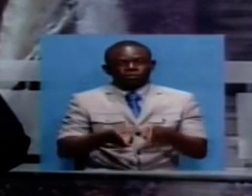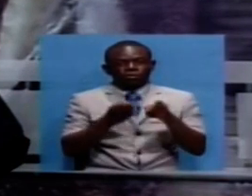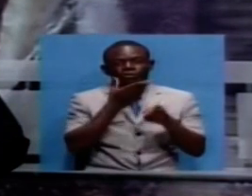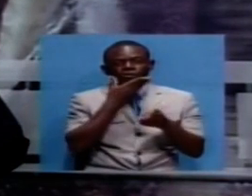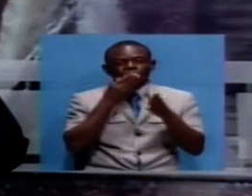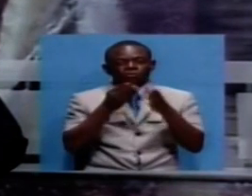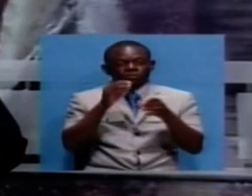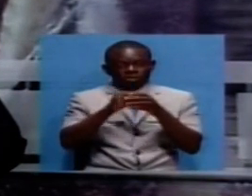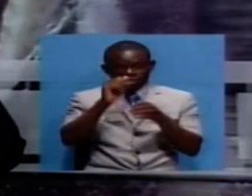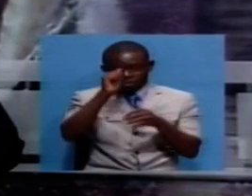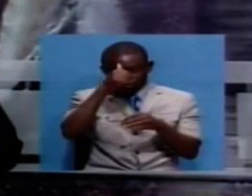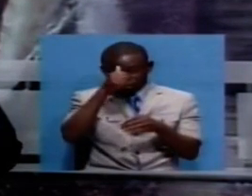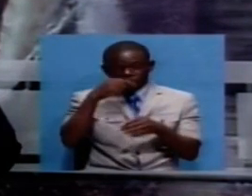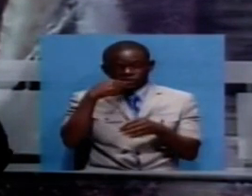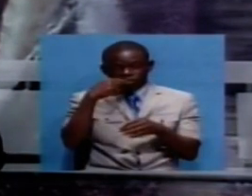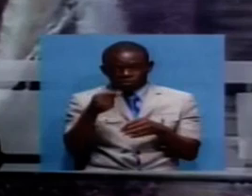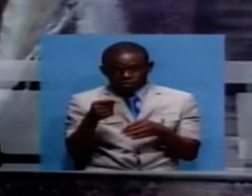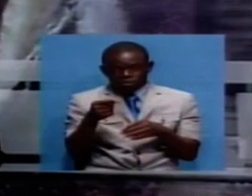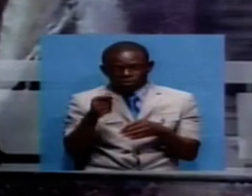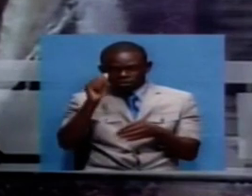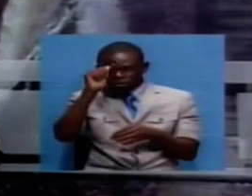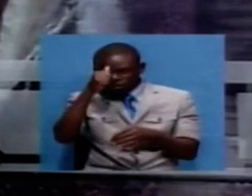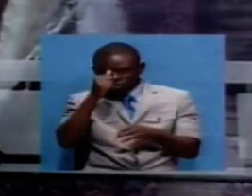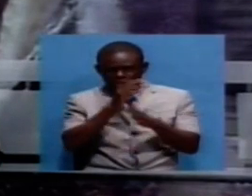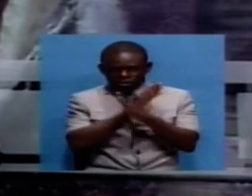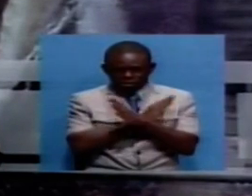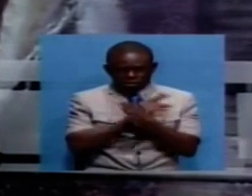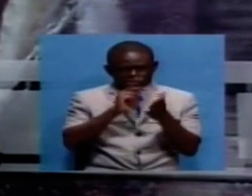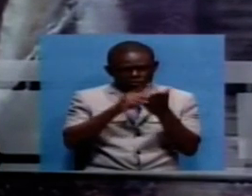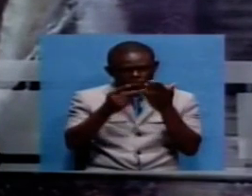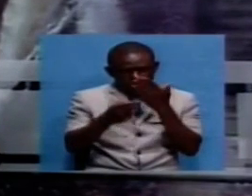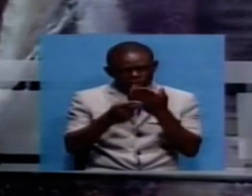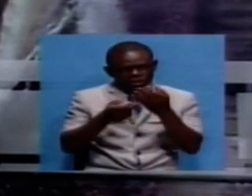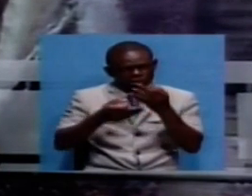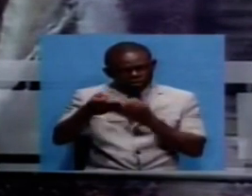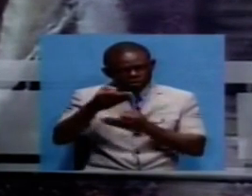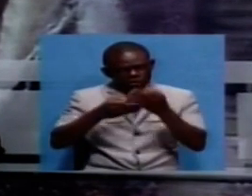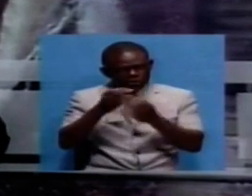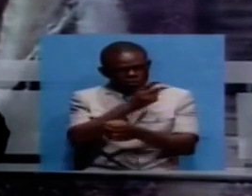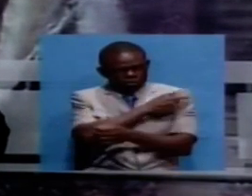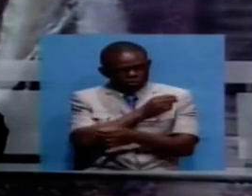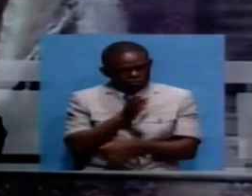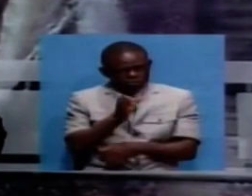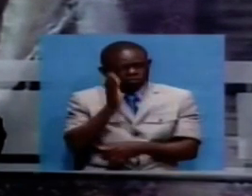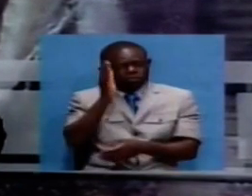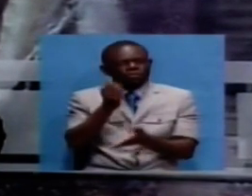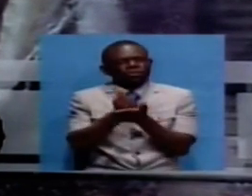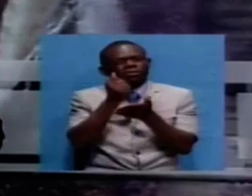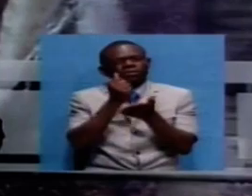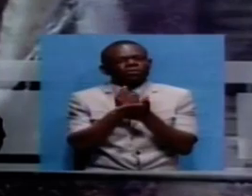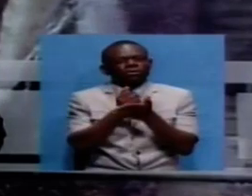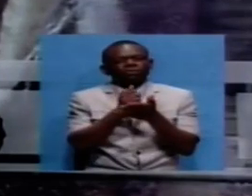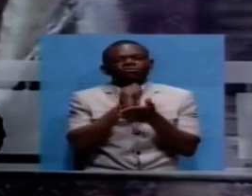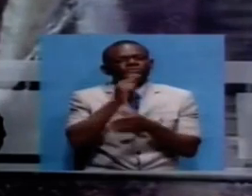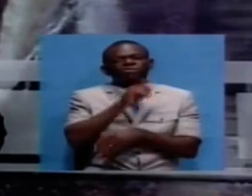Kapijimpanga, says the exchange program between India and Zambia in the health sector will help reduce costs of accessing quality